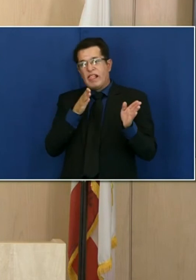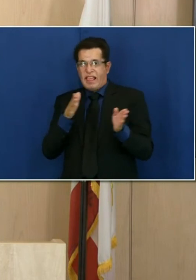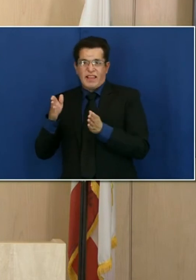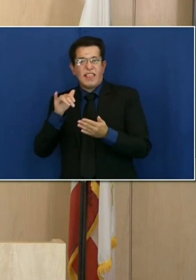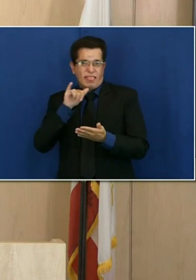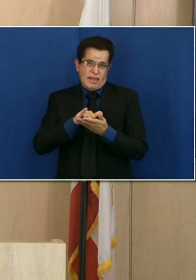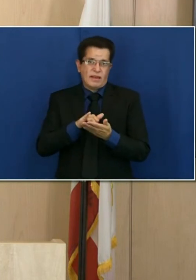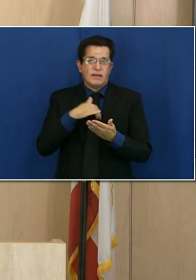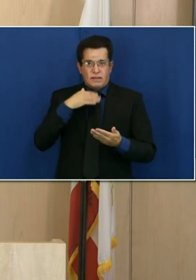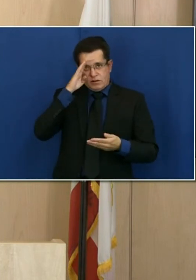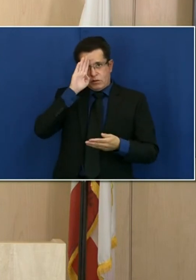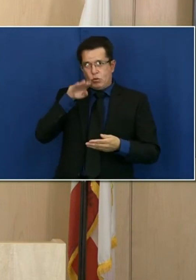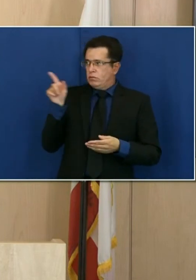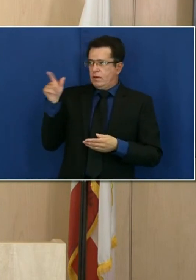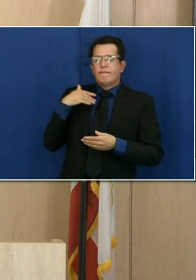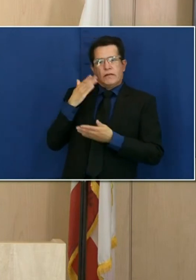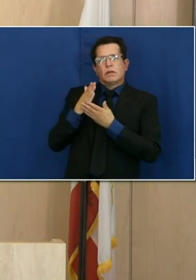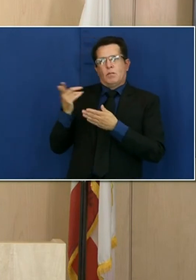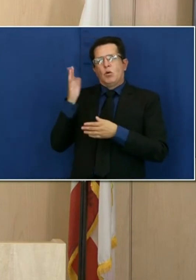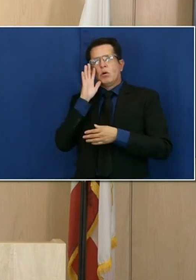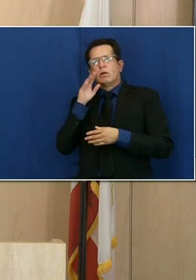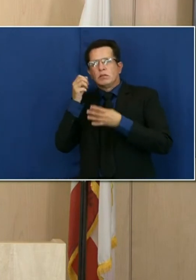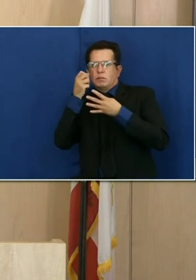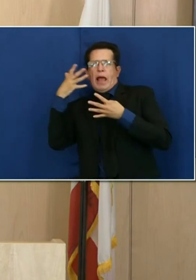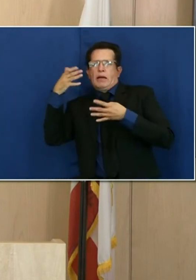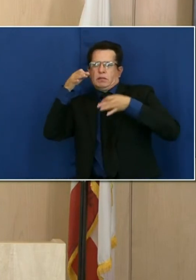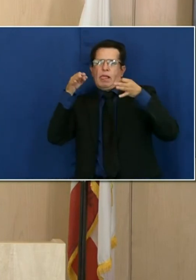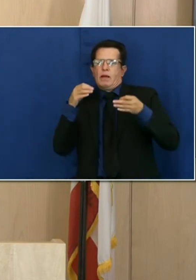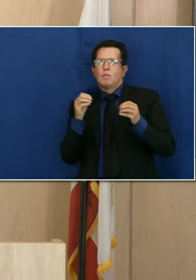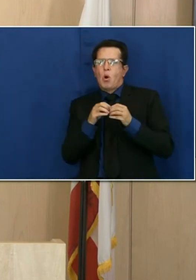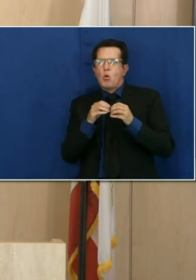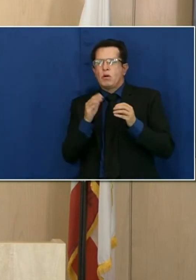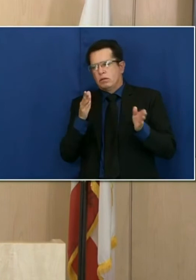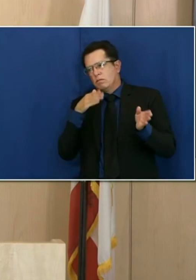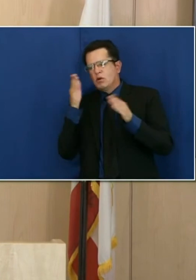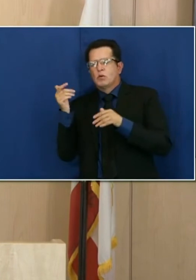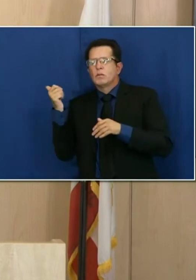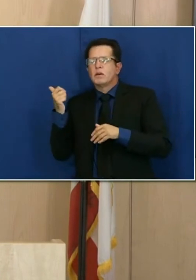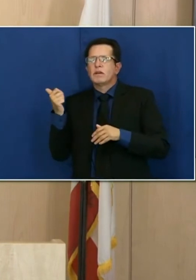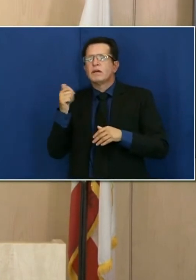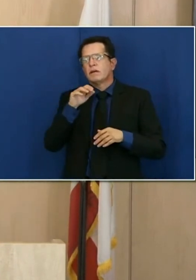of individuals that will speak in response to that. First, Supervisor Yeah. Nathan Fletcher.